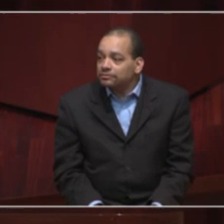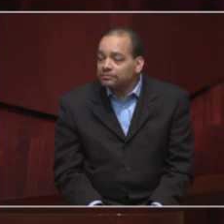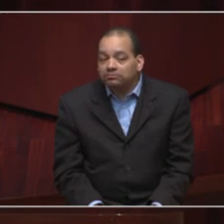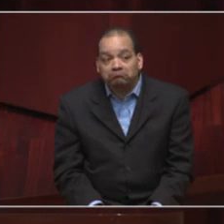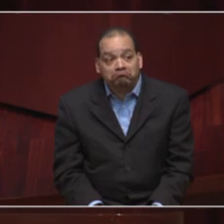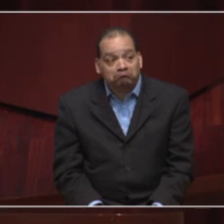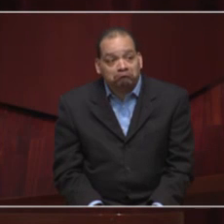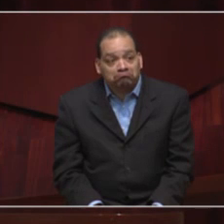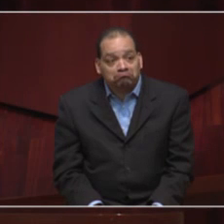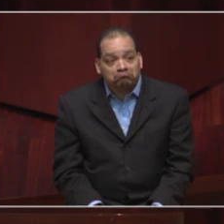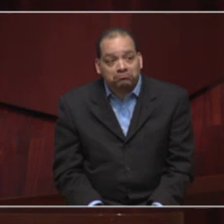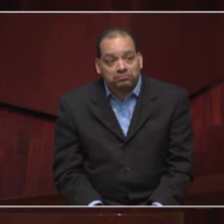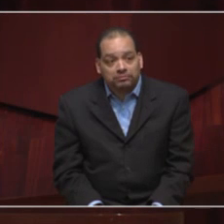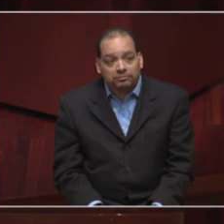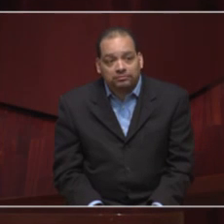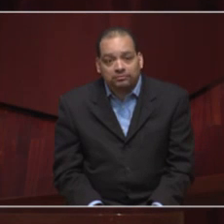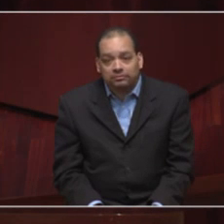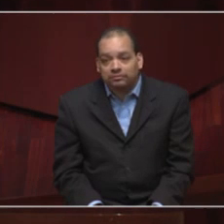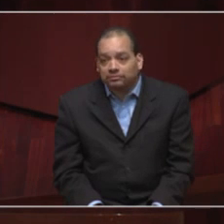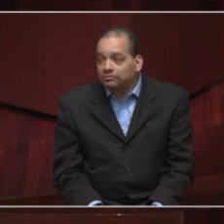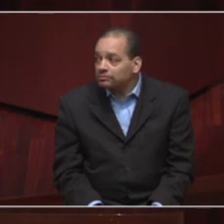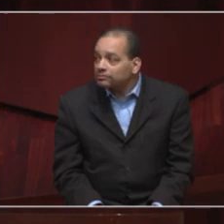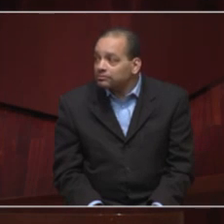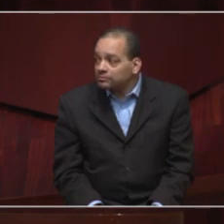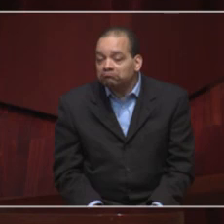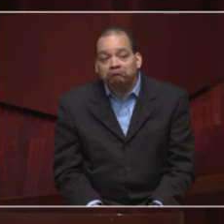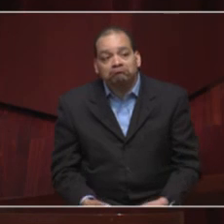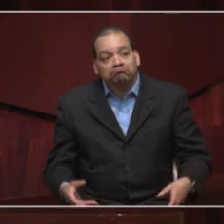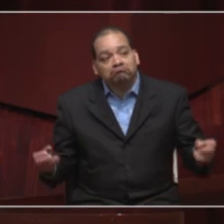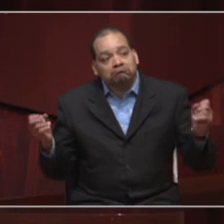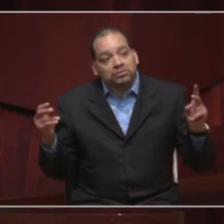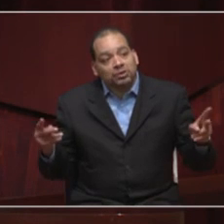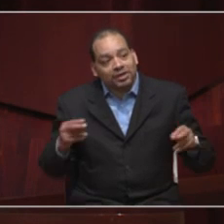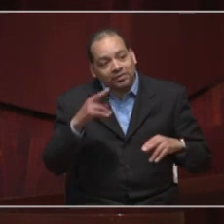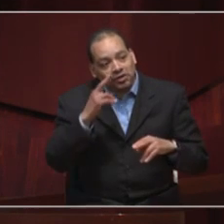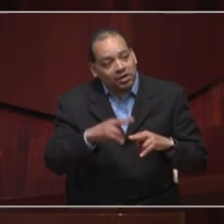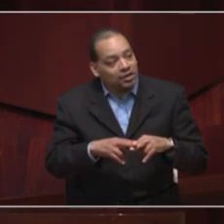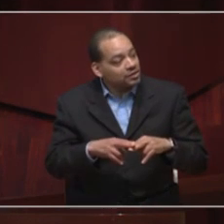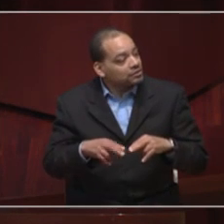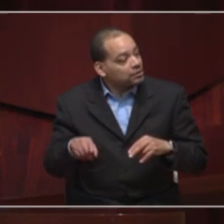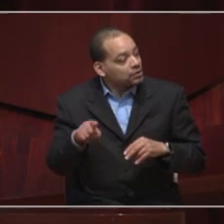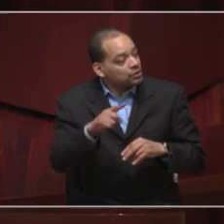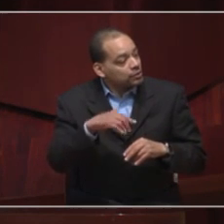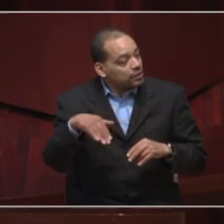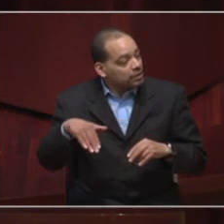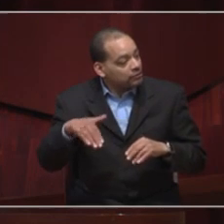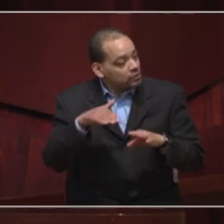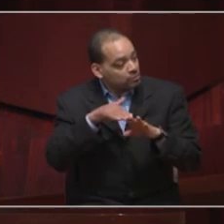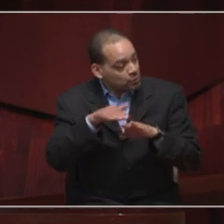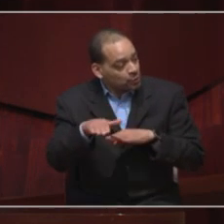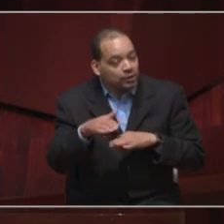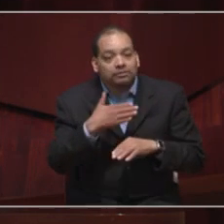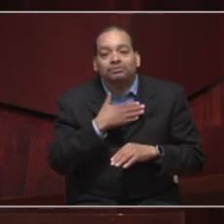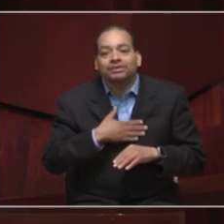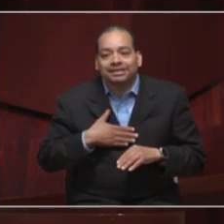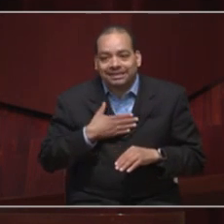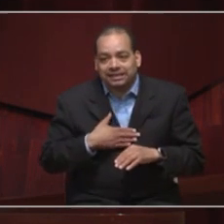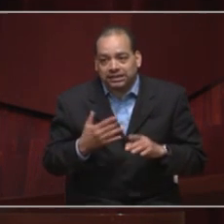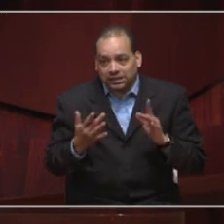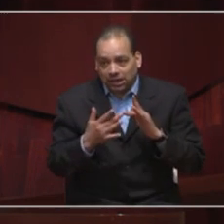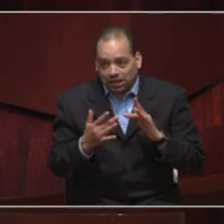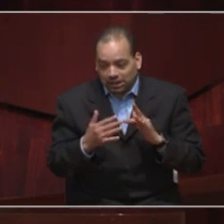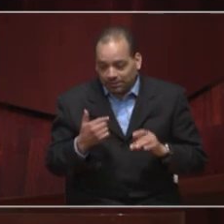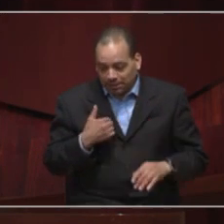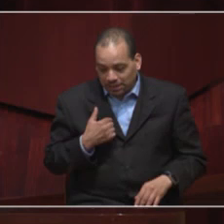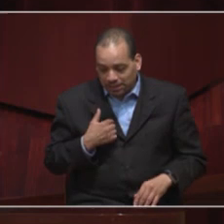Anybody else? Anything online? All right, this was good fun. For those of you who haven't deployed, please get in touch with me and we'll